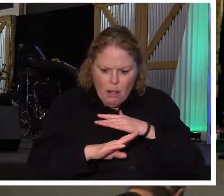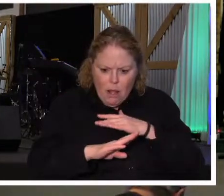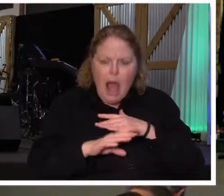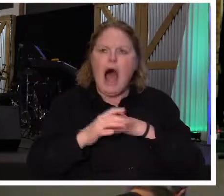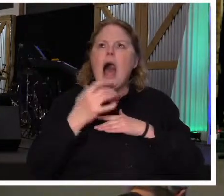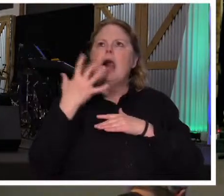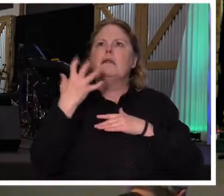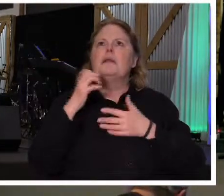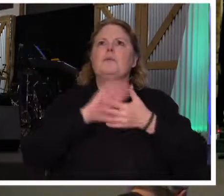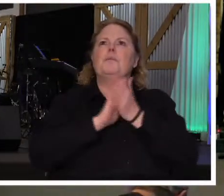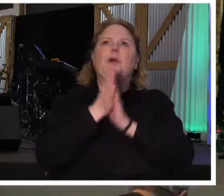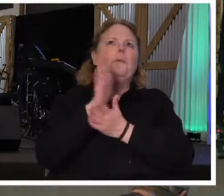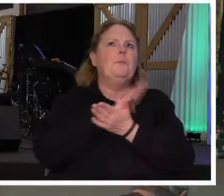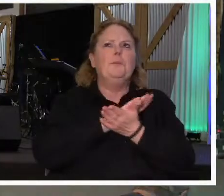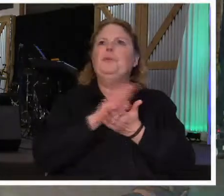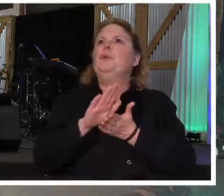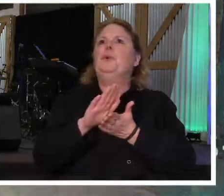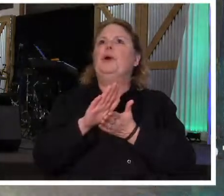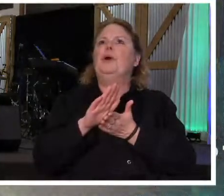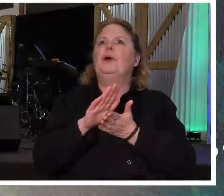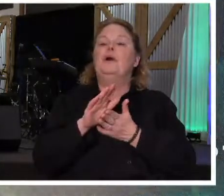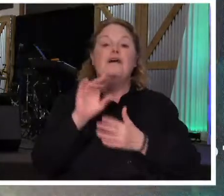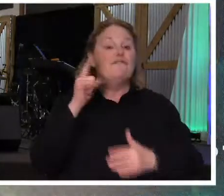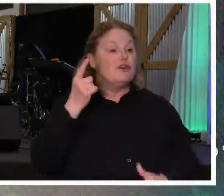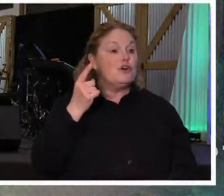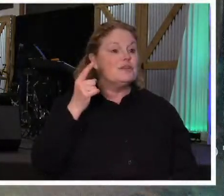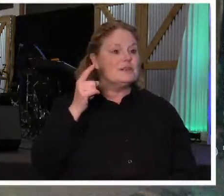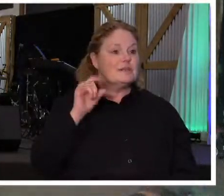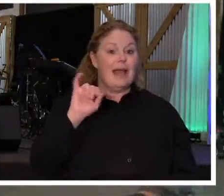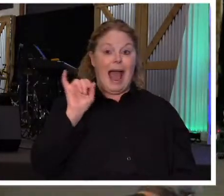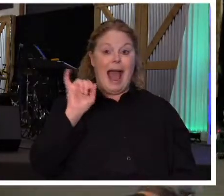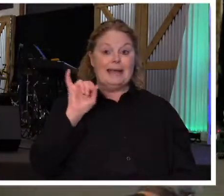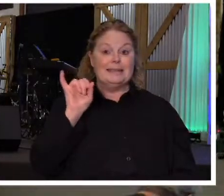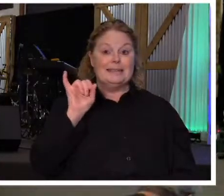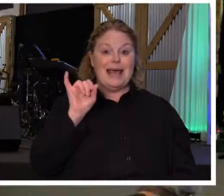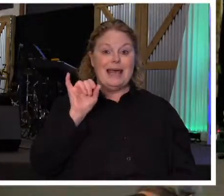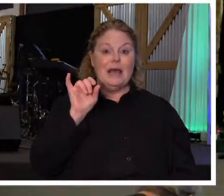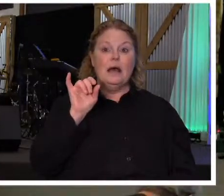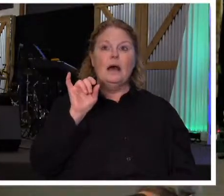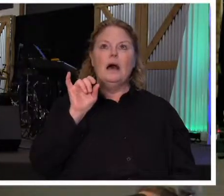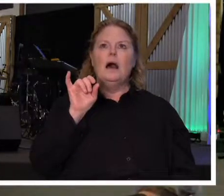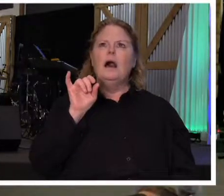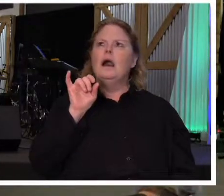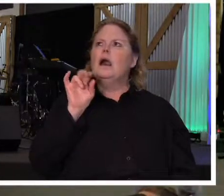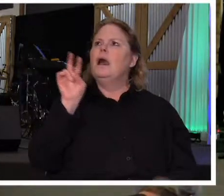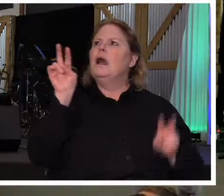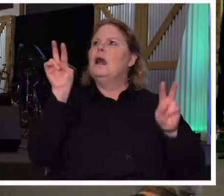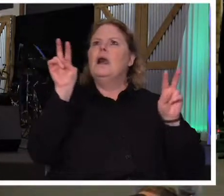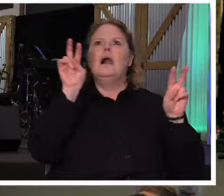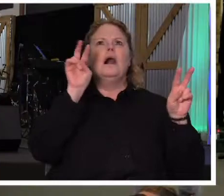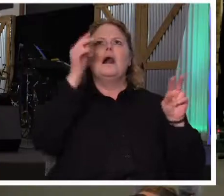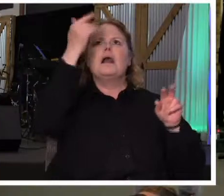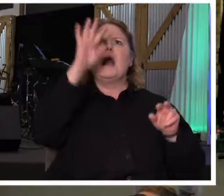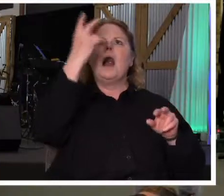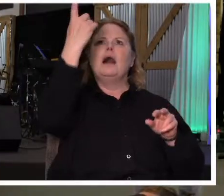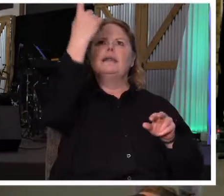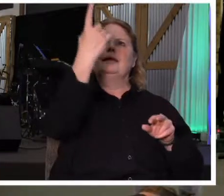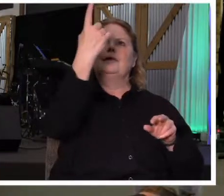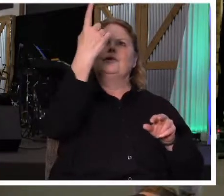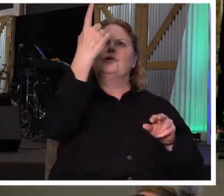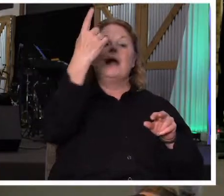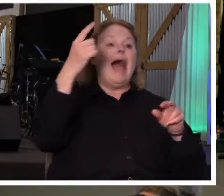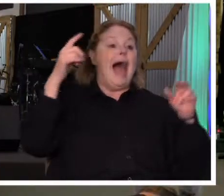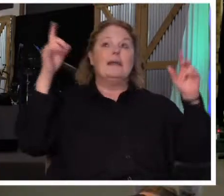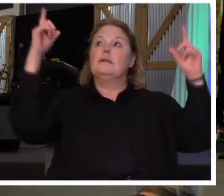an unfathomable beauty. The scripture says, above him were seraphs, and they were calling to